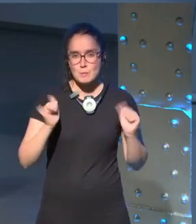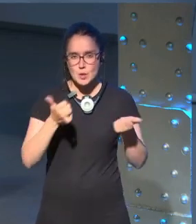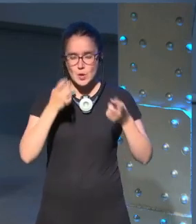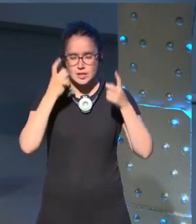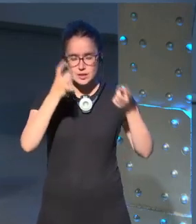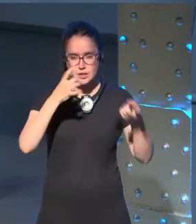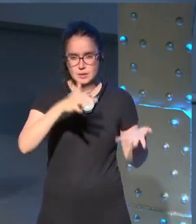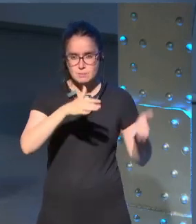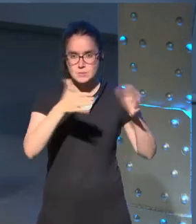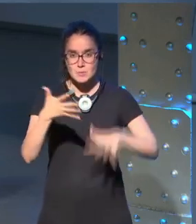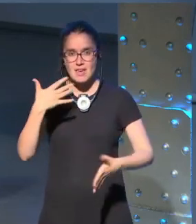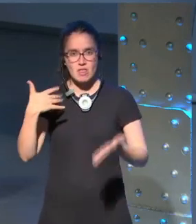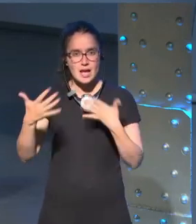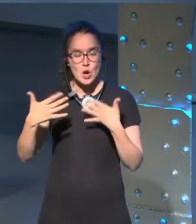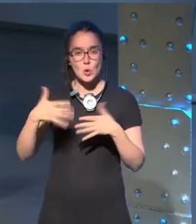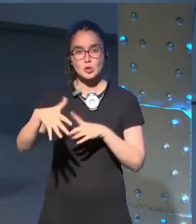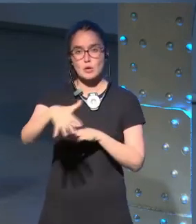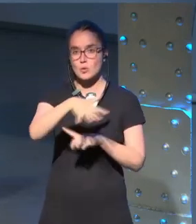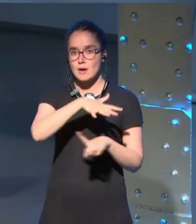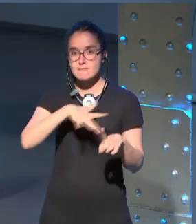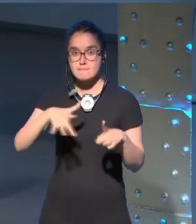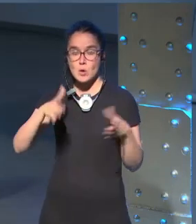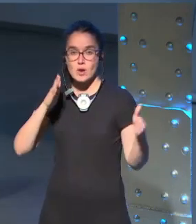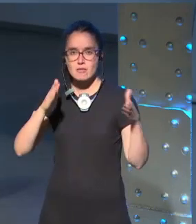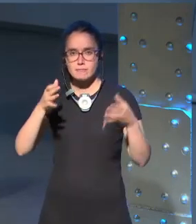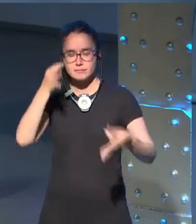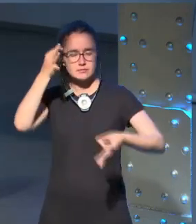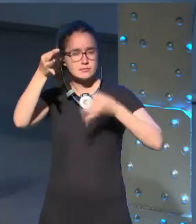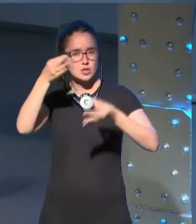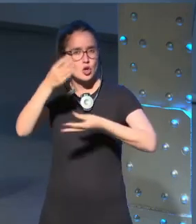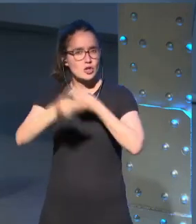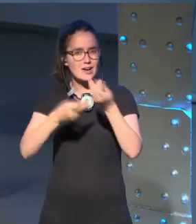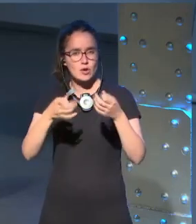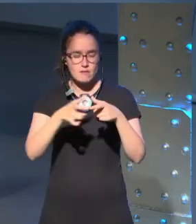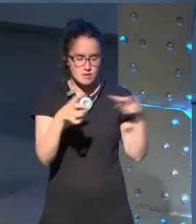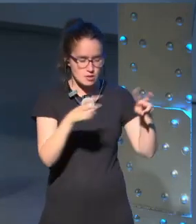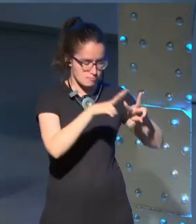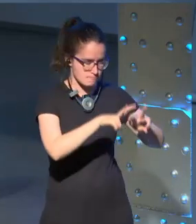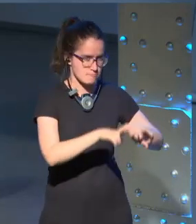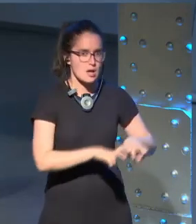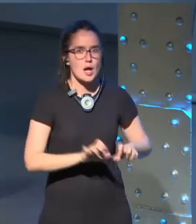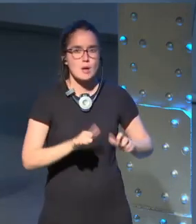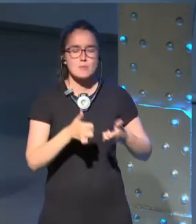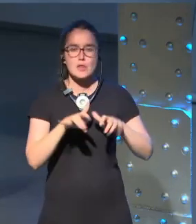or describe a scene, I look at the relevant index cards and I start writing on yellow pads.